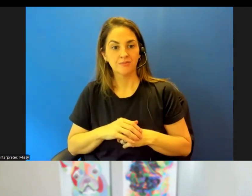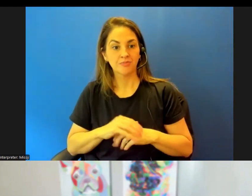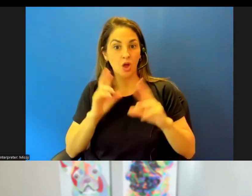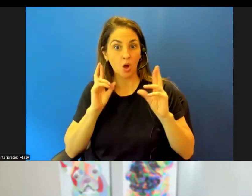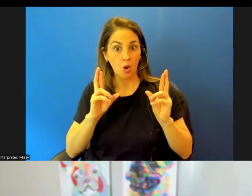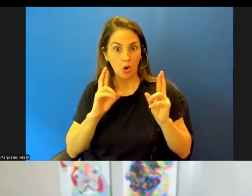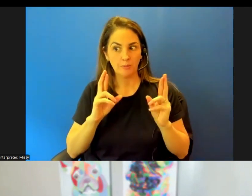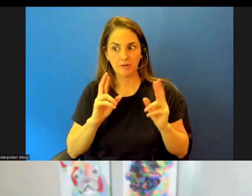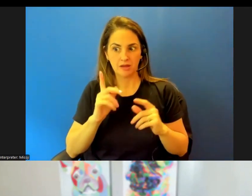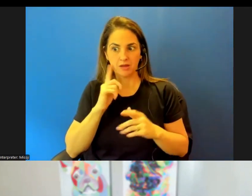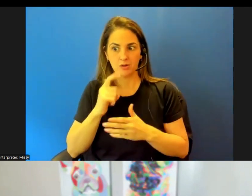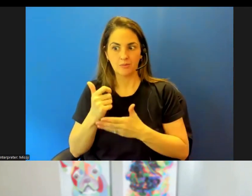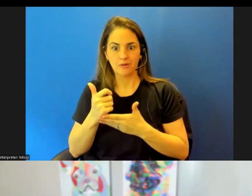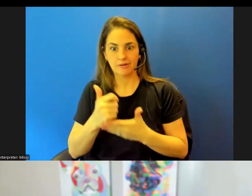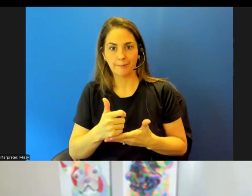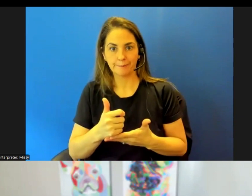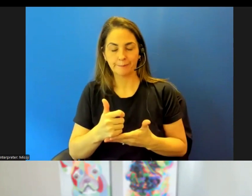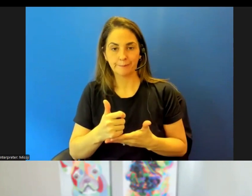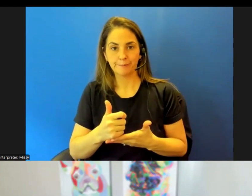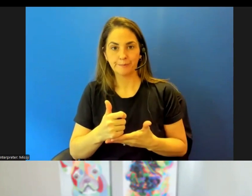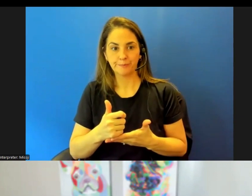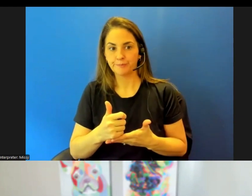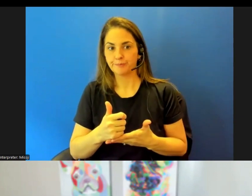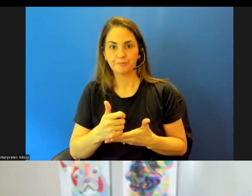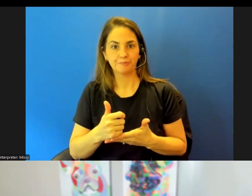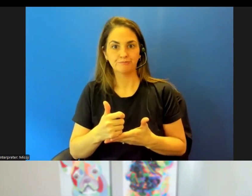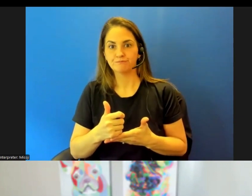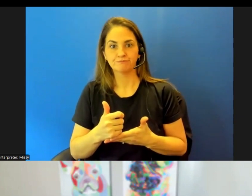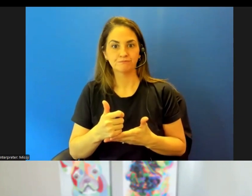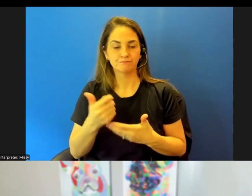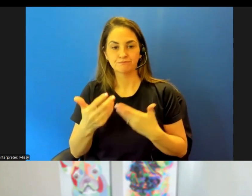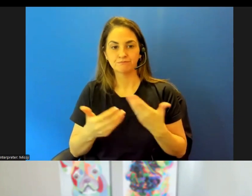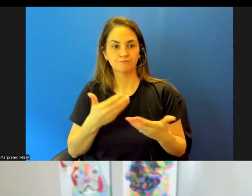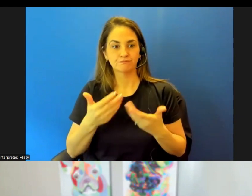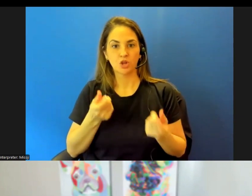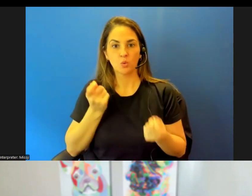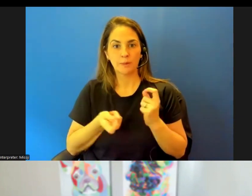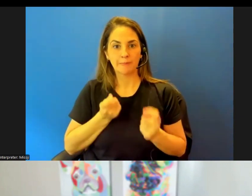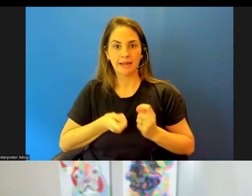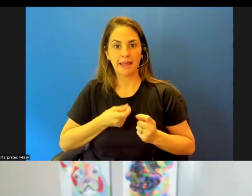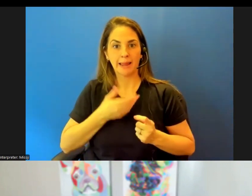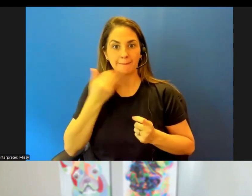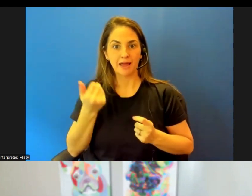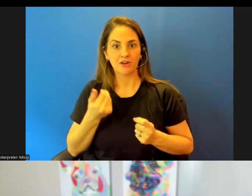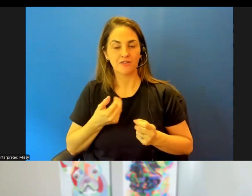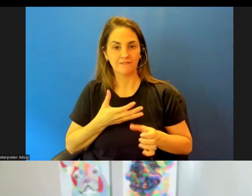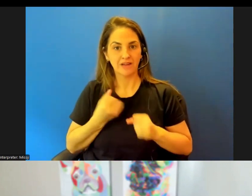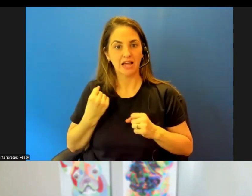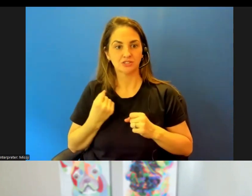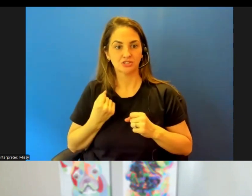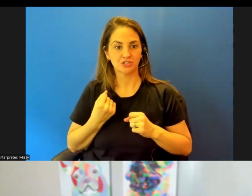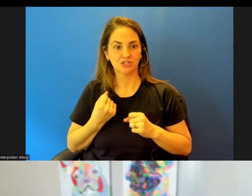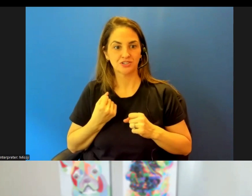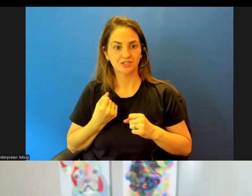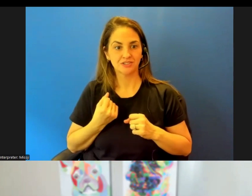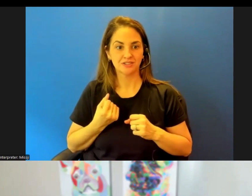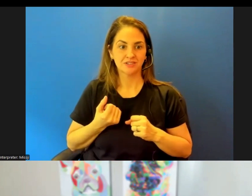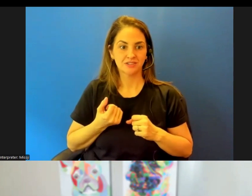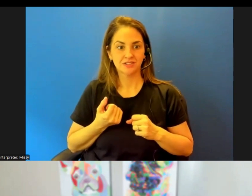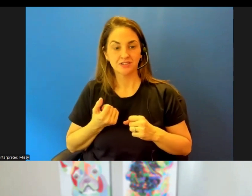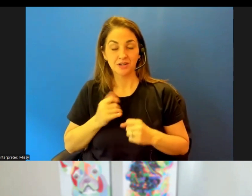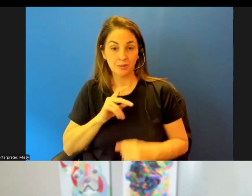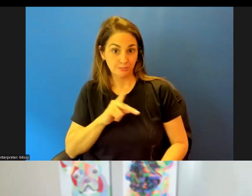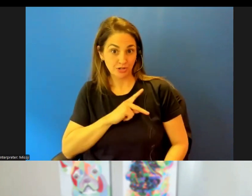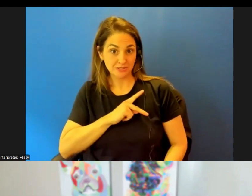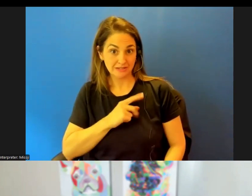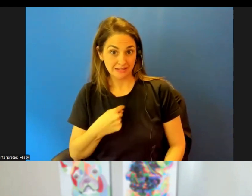it's helping them, um, you know, remediate better and faster. So, um,